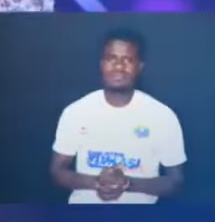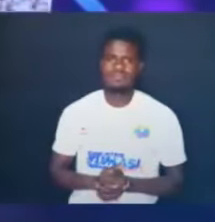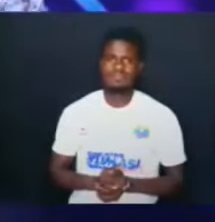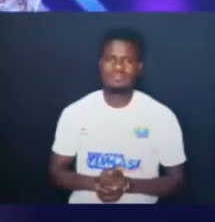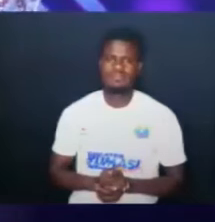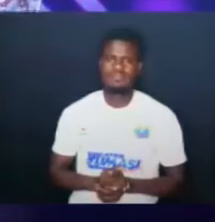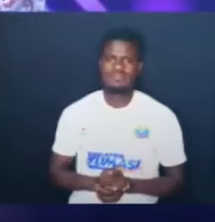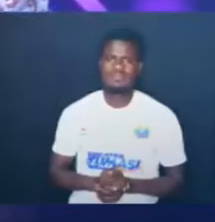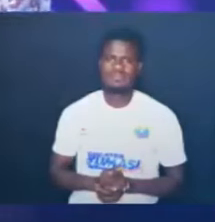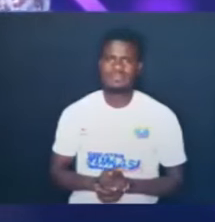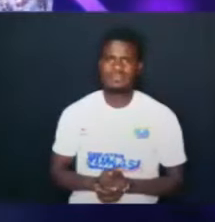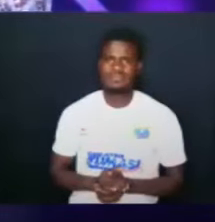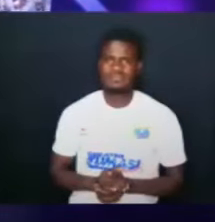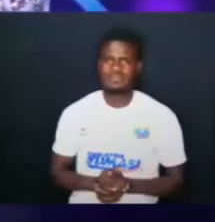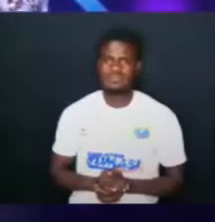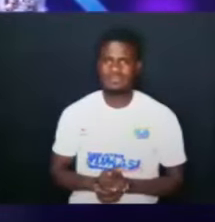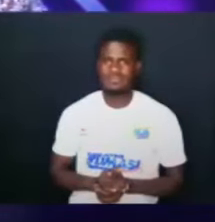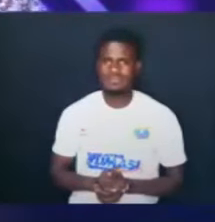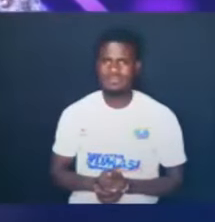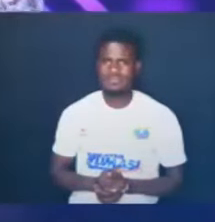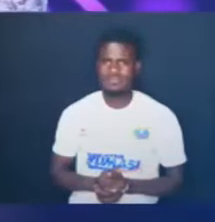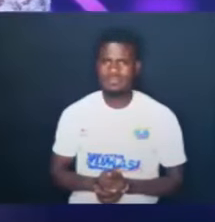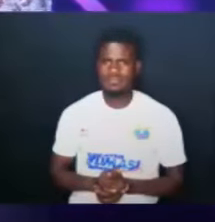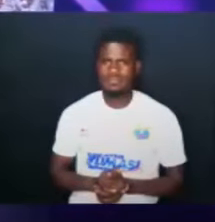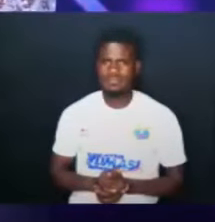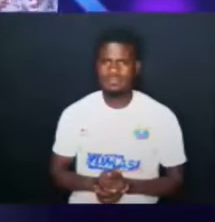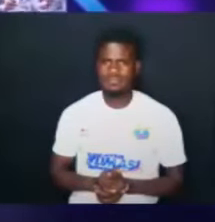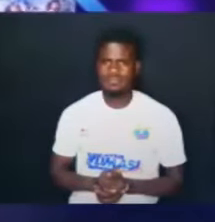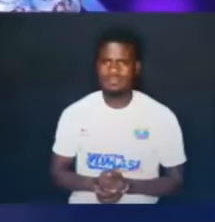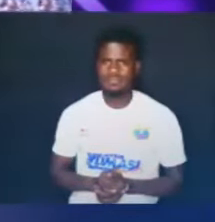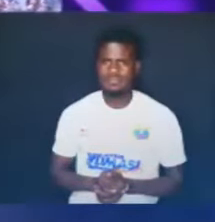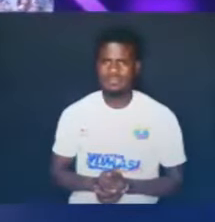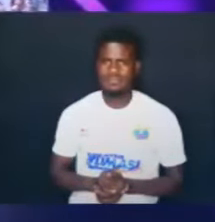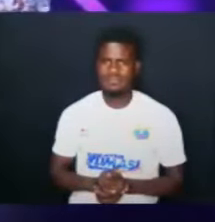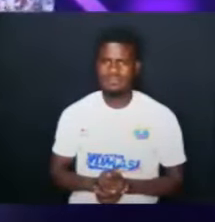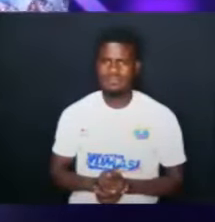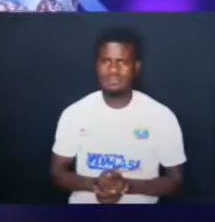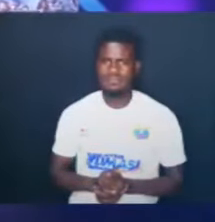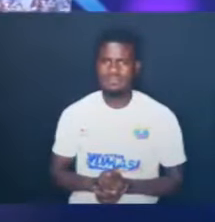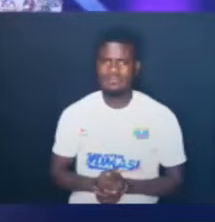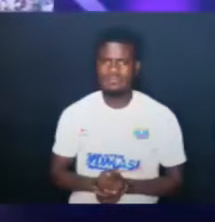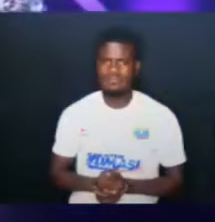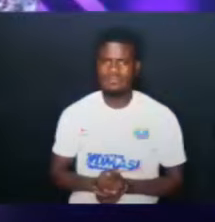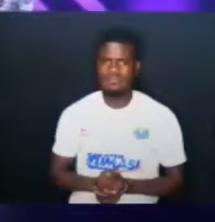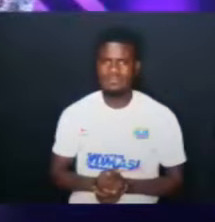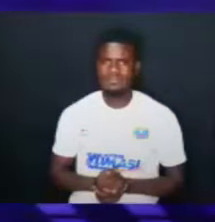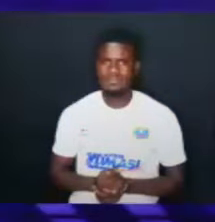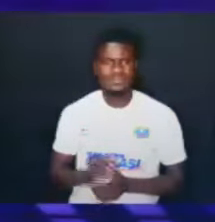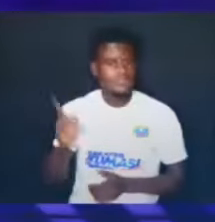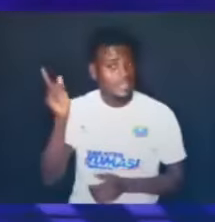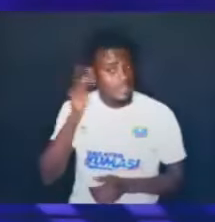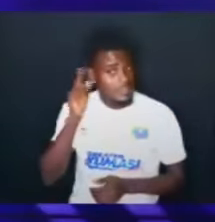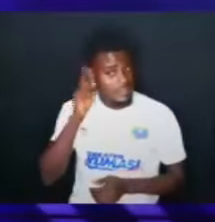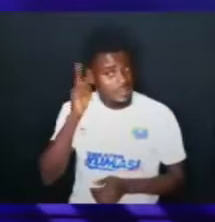no ha madwene ka kresan se hu sa de no wadwene mse wahye wonse wonye na so na wompe se woye sa. No, let's